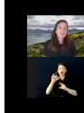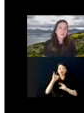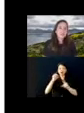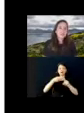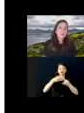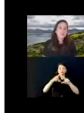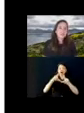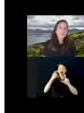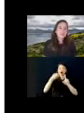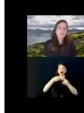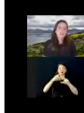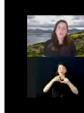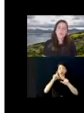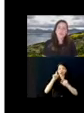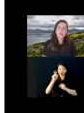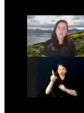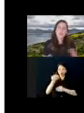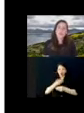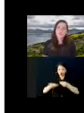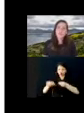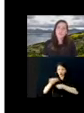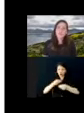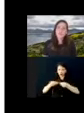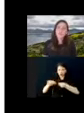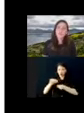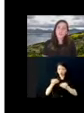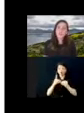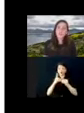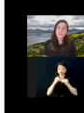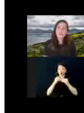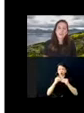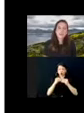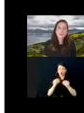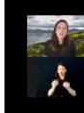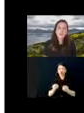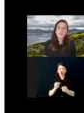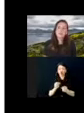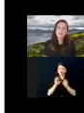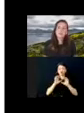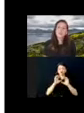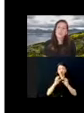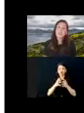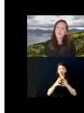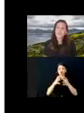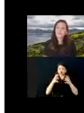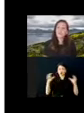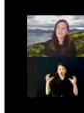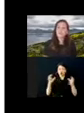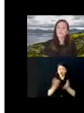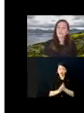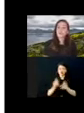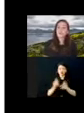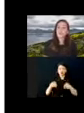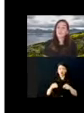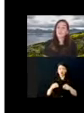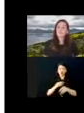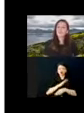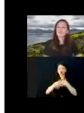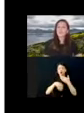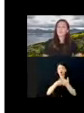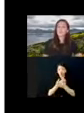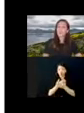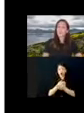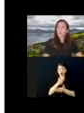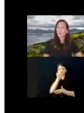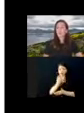revolution, is that expansion of e-commerce does benefit individuals, and it particularly benefits individuals in rural and